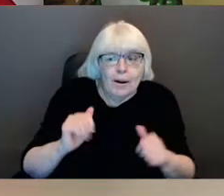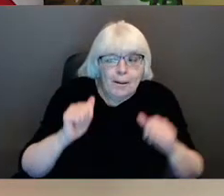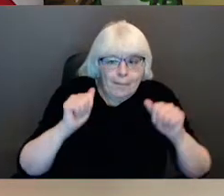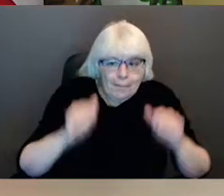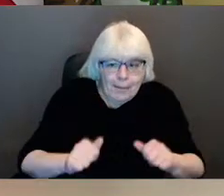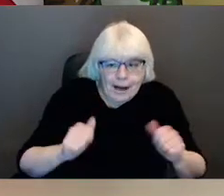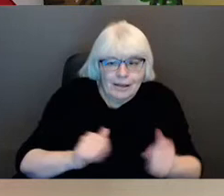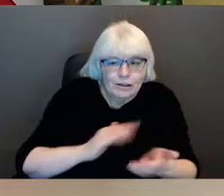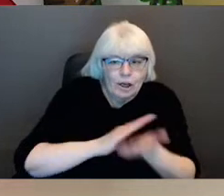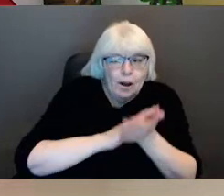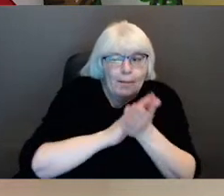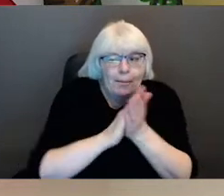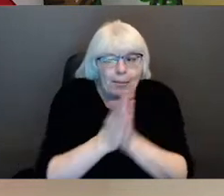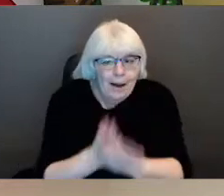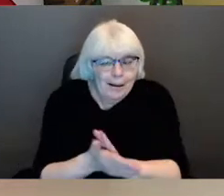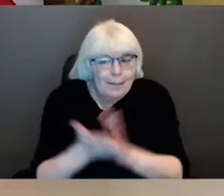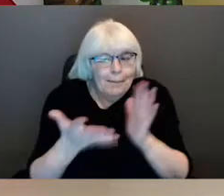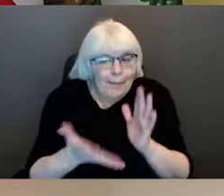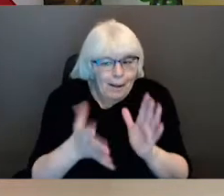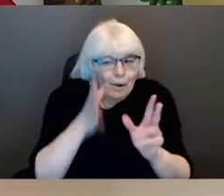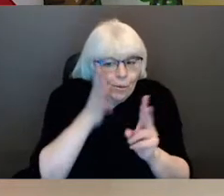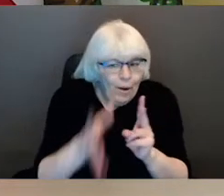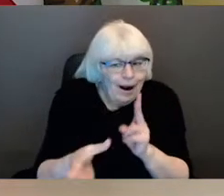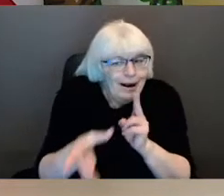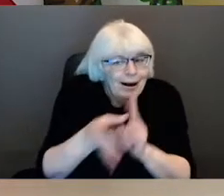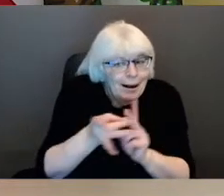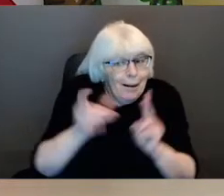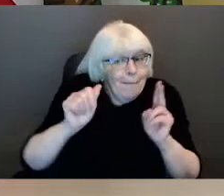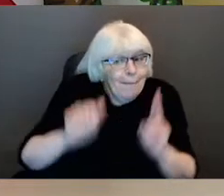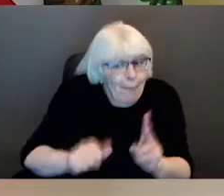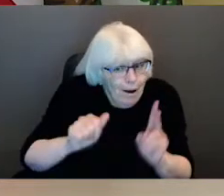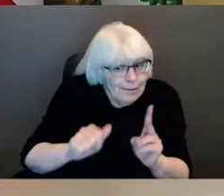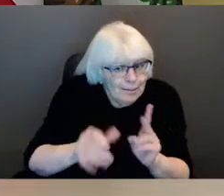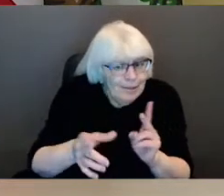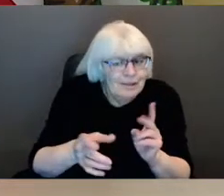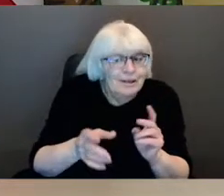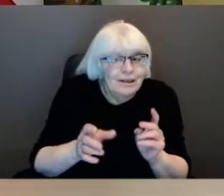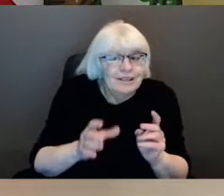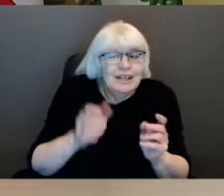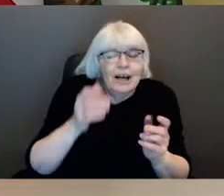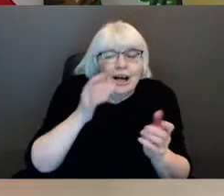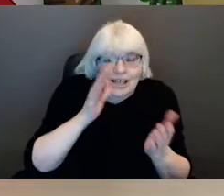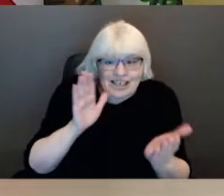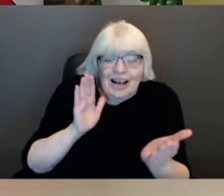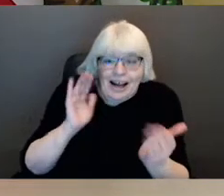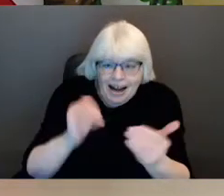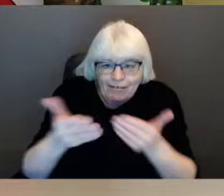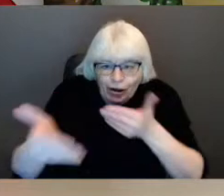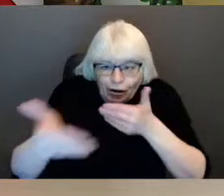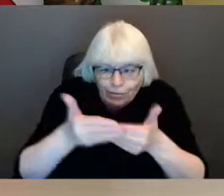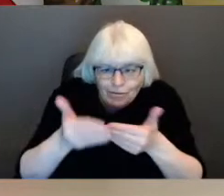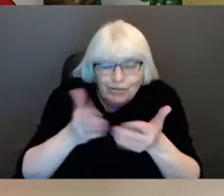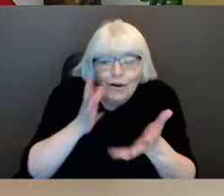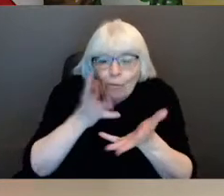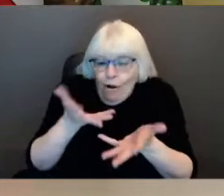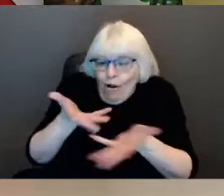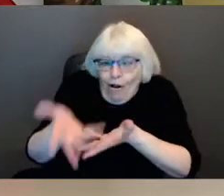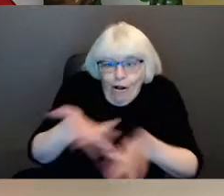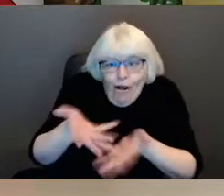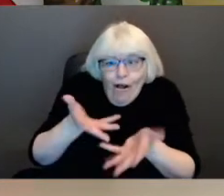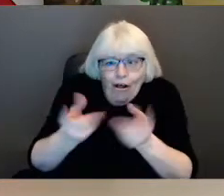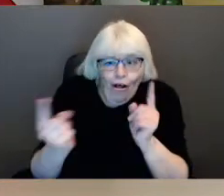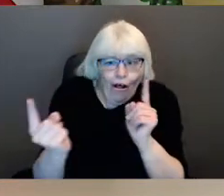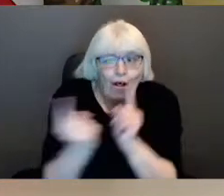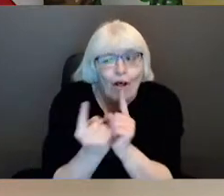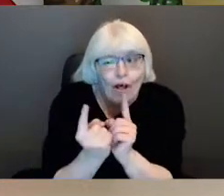And a close contact is someone who has face-to-face interaction within 6 feet of a person with COVID, indoors for at least 10 minutes